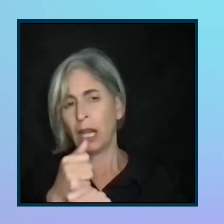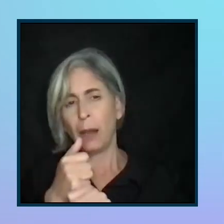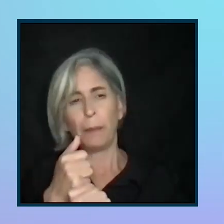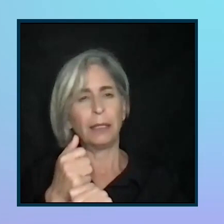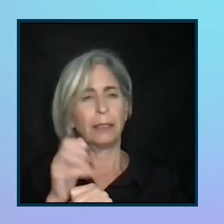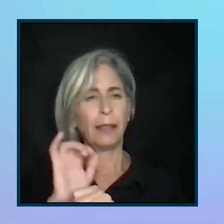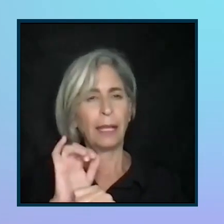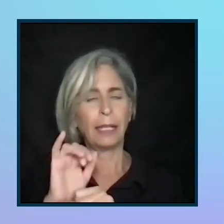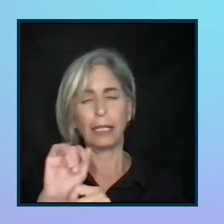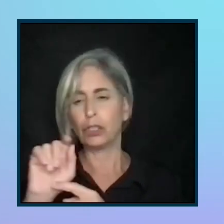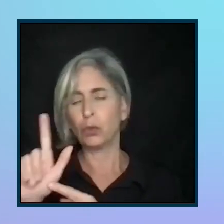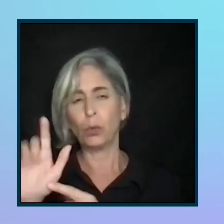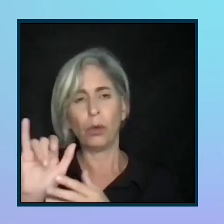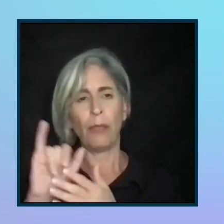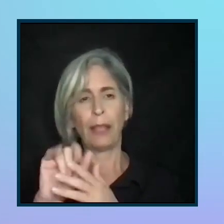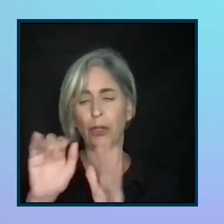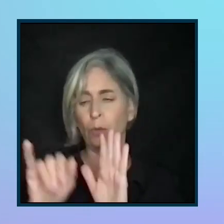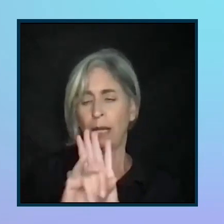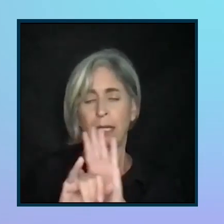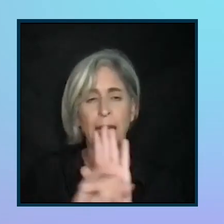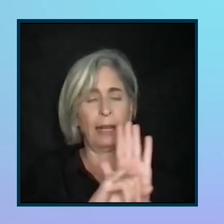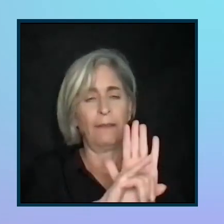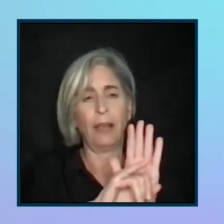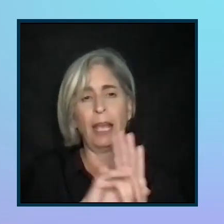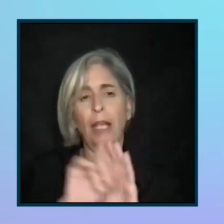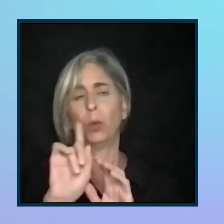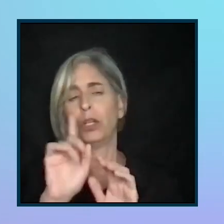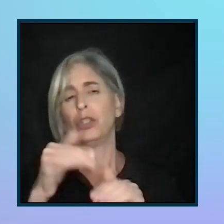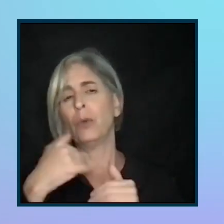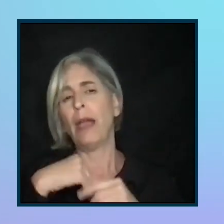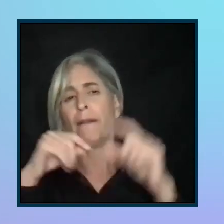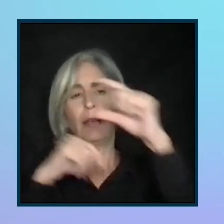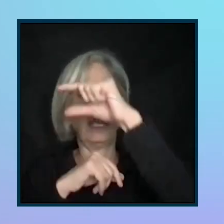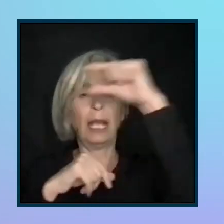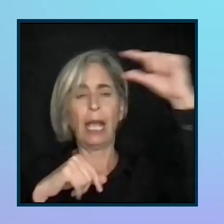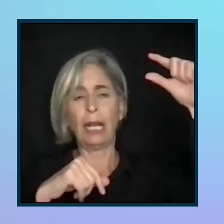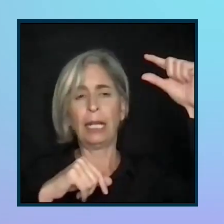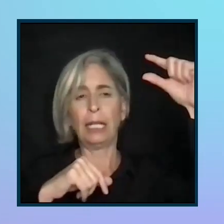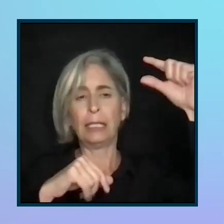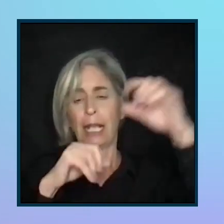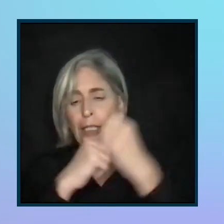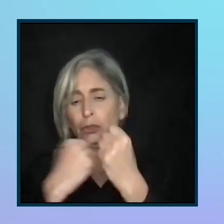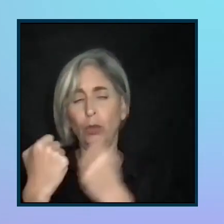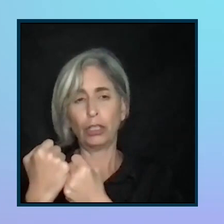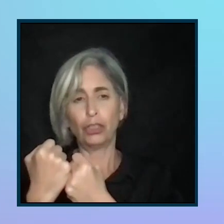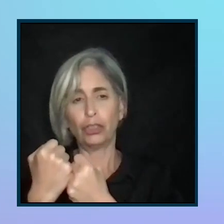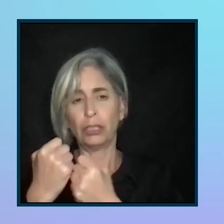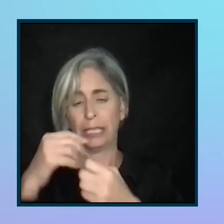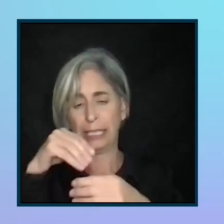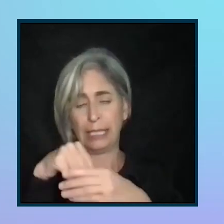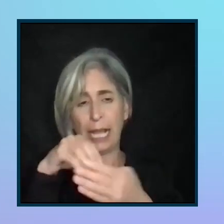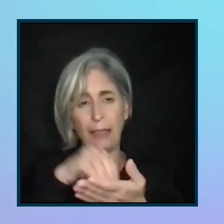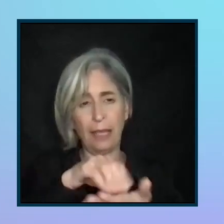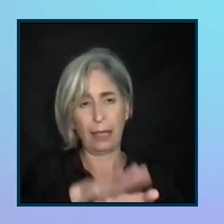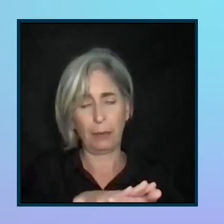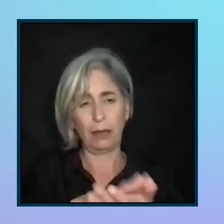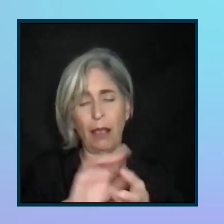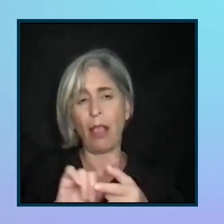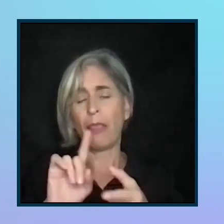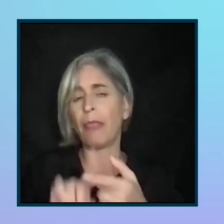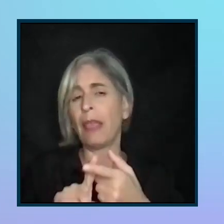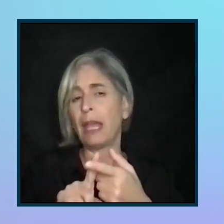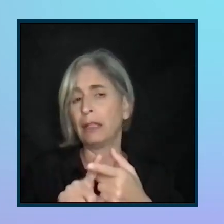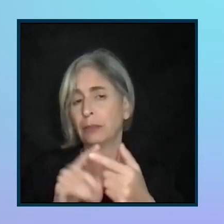ISAC-like tool to be able to identify where you have heading levels and structures inside of the document. And then from